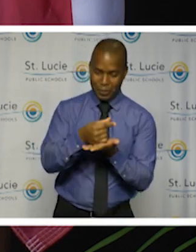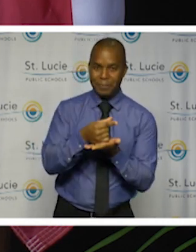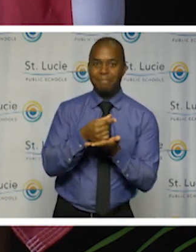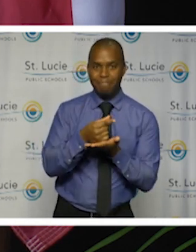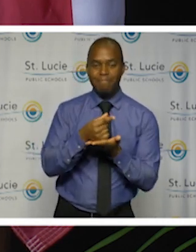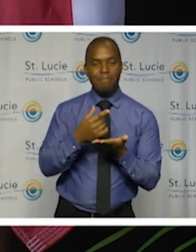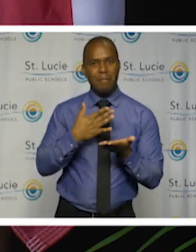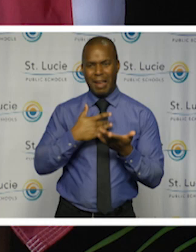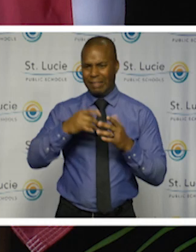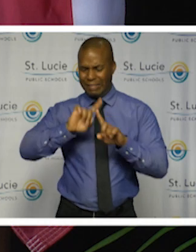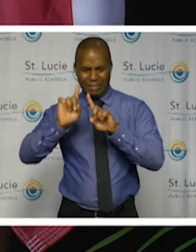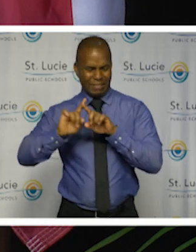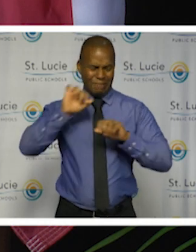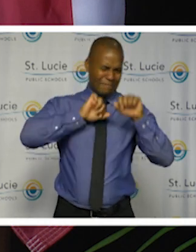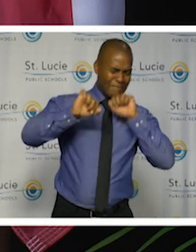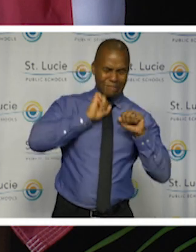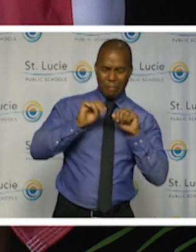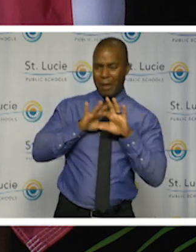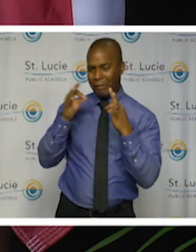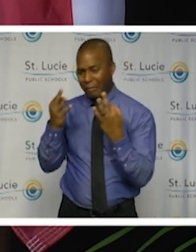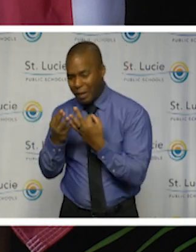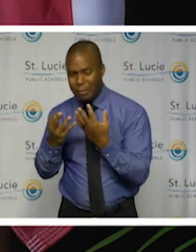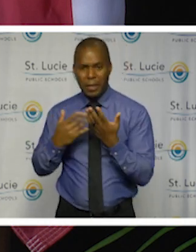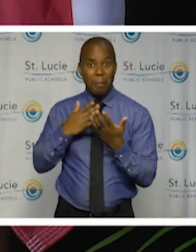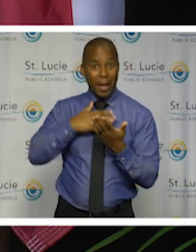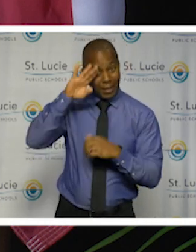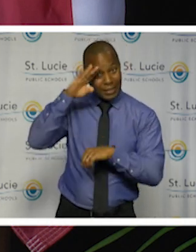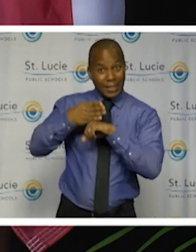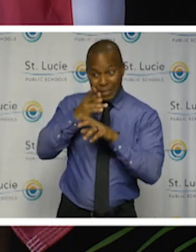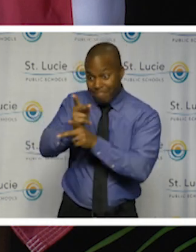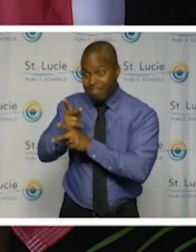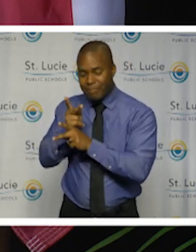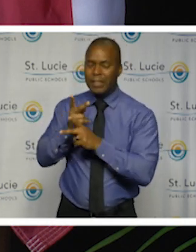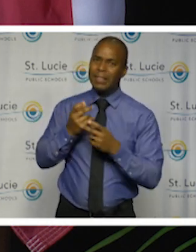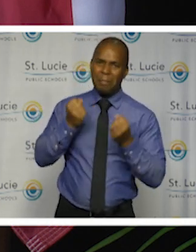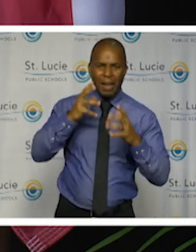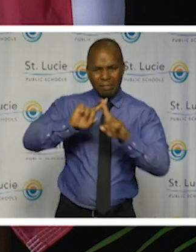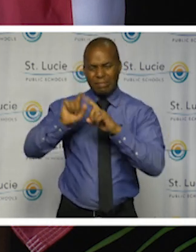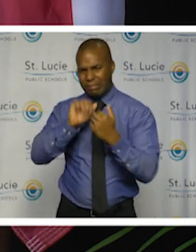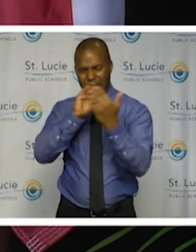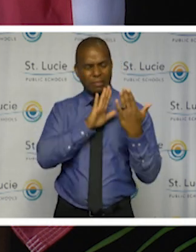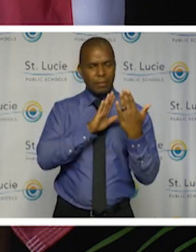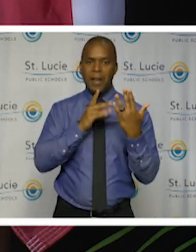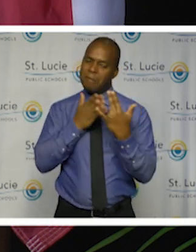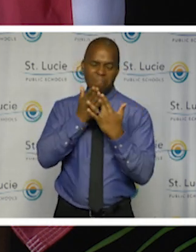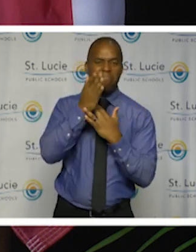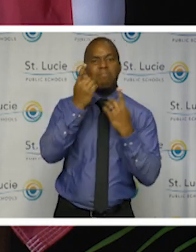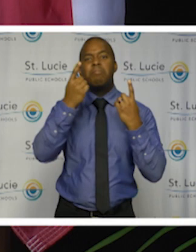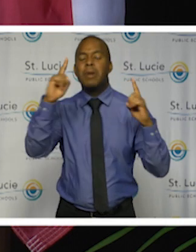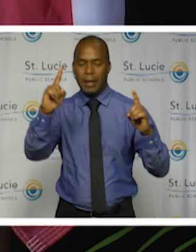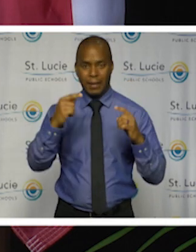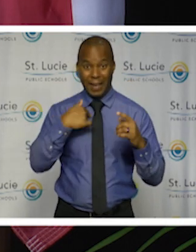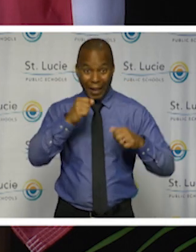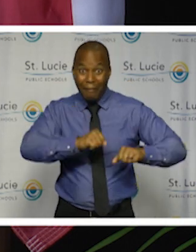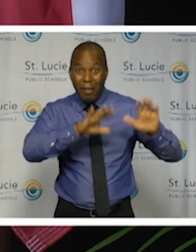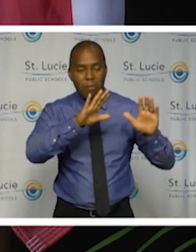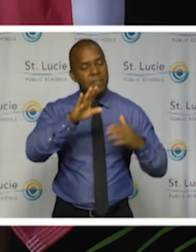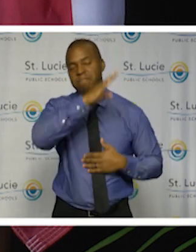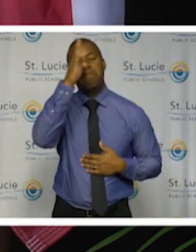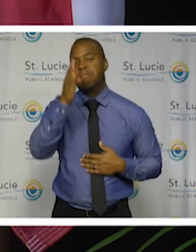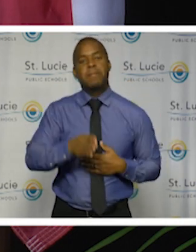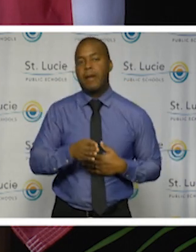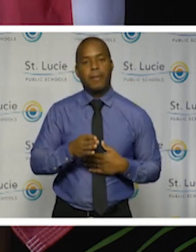for my family, my son, and myself. I stepped over the past and into my future. Giving up was never an option for me,